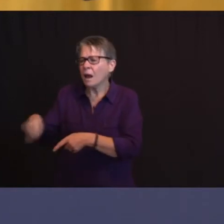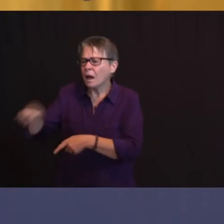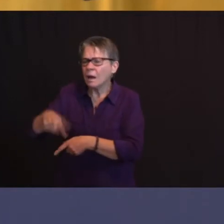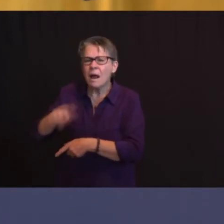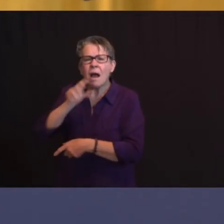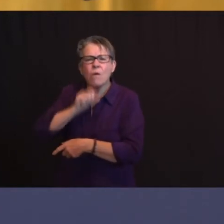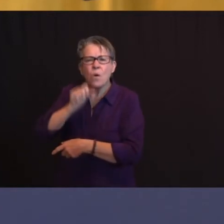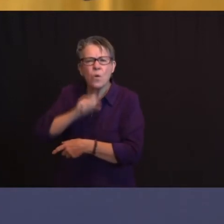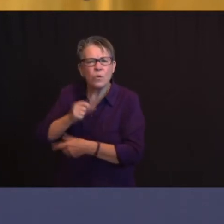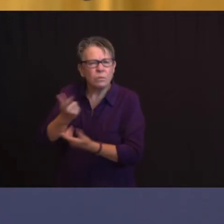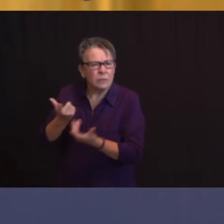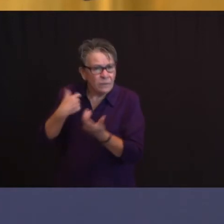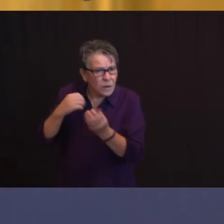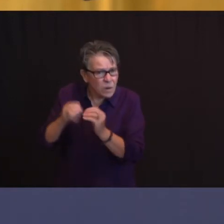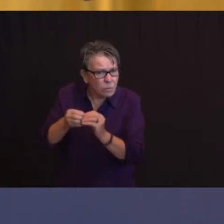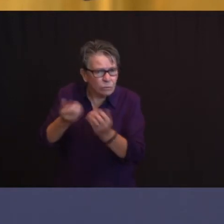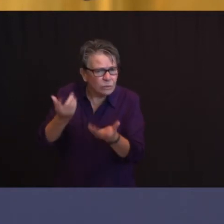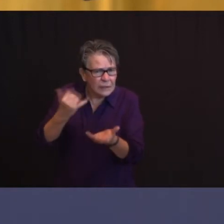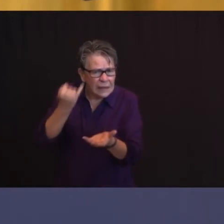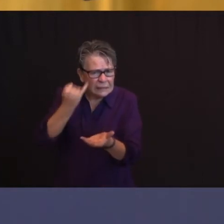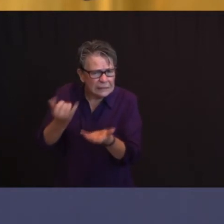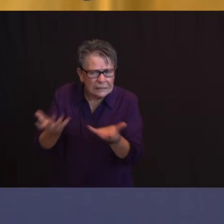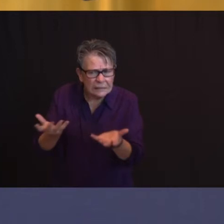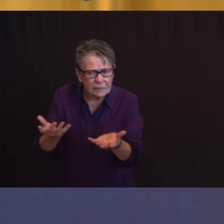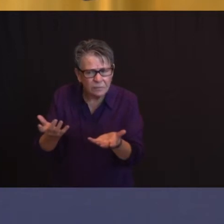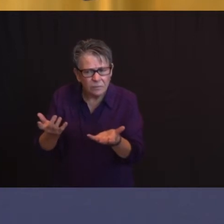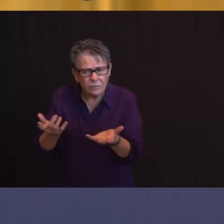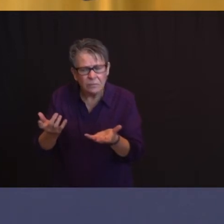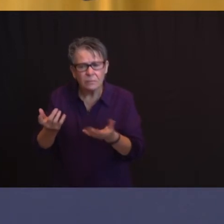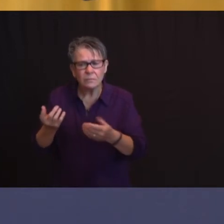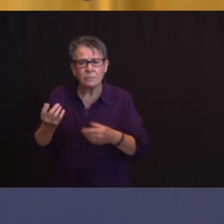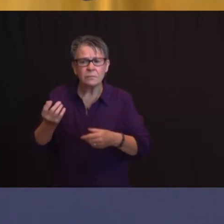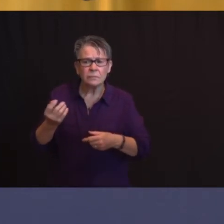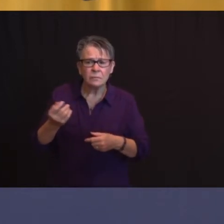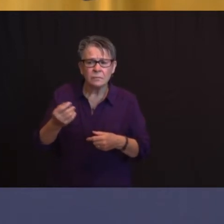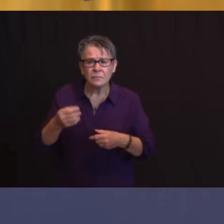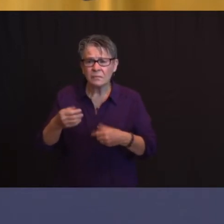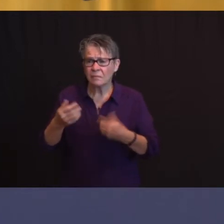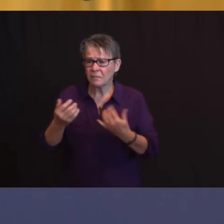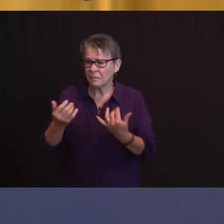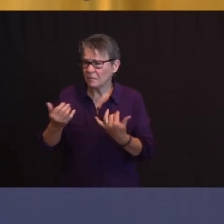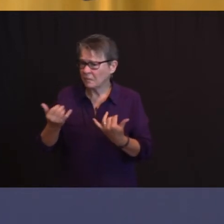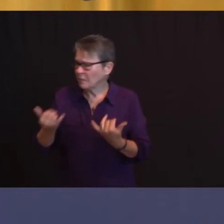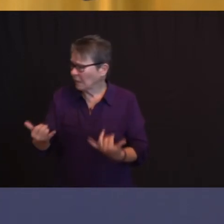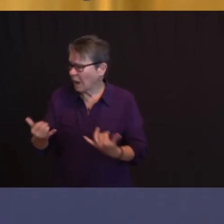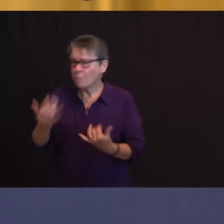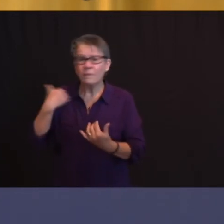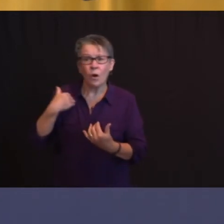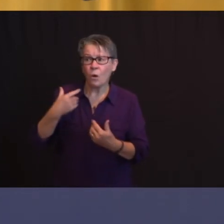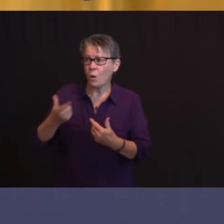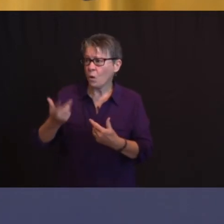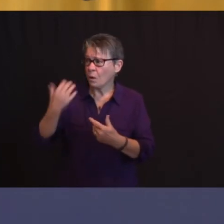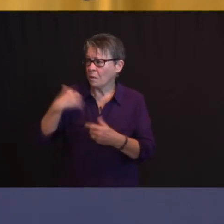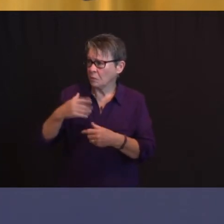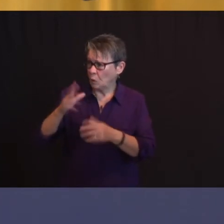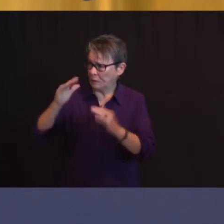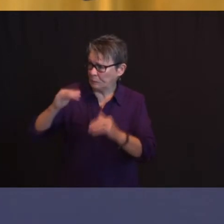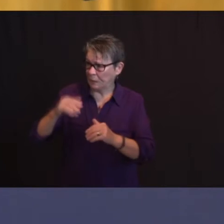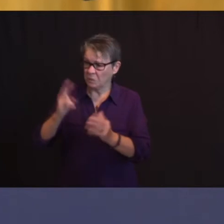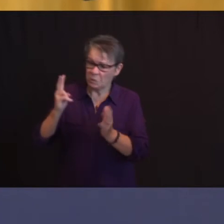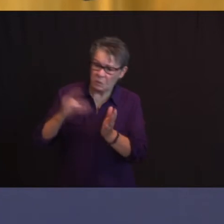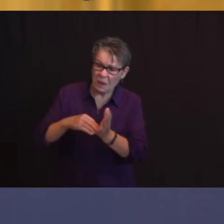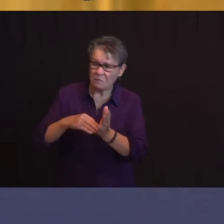more than 4,000 cases a day. Will this continue, do you think? What does it tell us? And what do we think the average